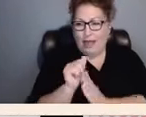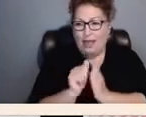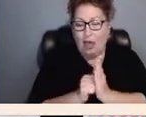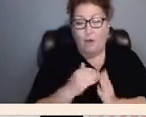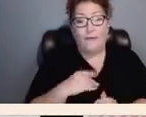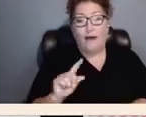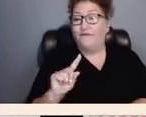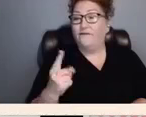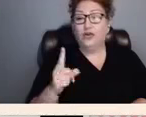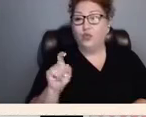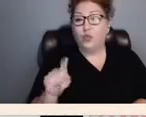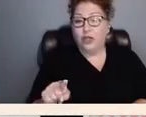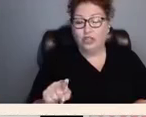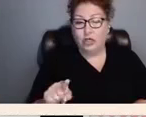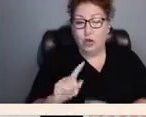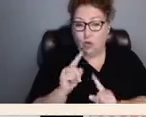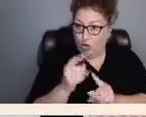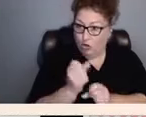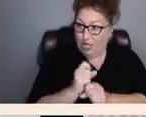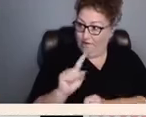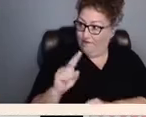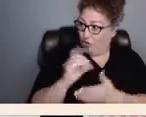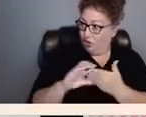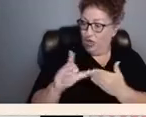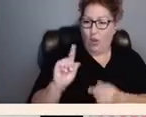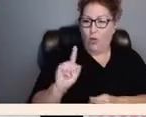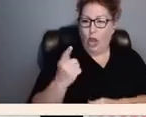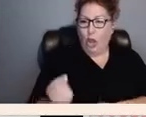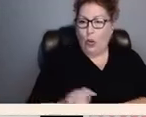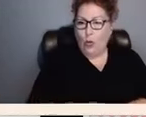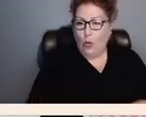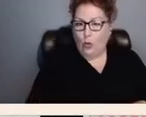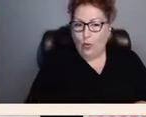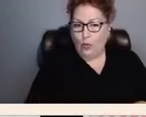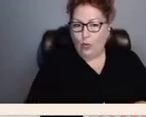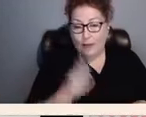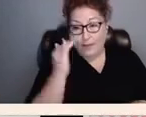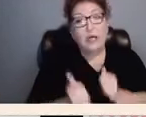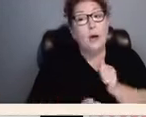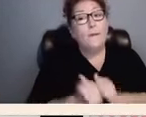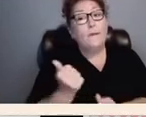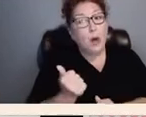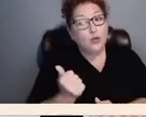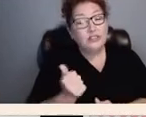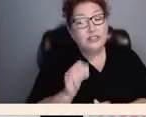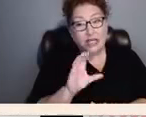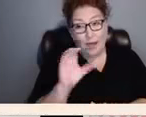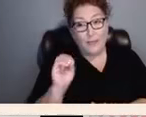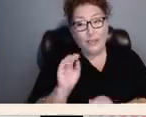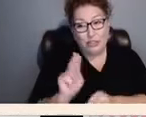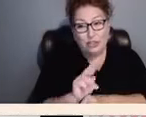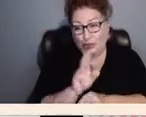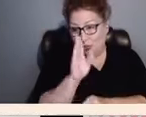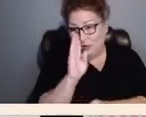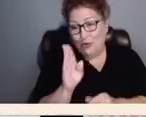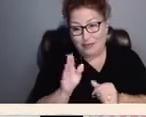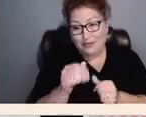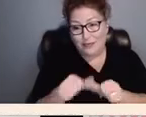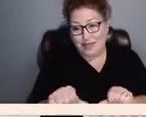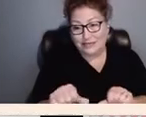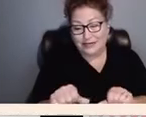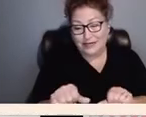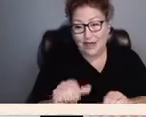them is, when you get your first check, where is it going to go? Because most likely your company uses direct deposit. The company I